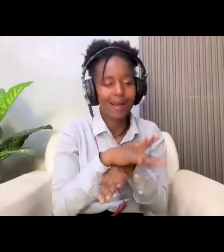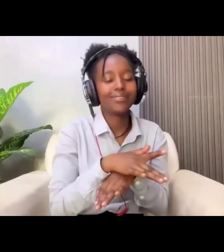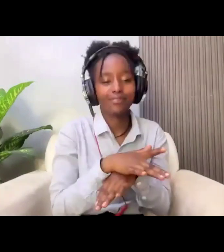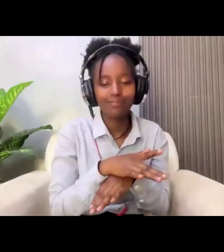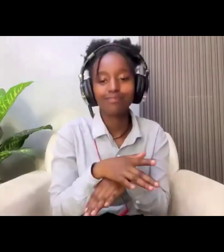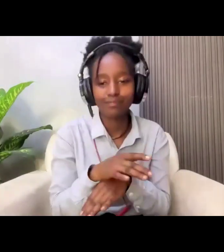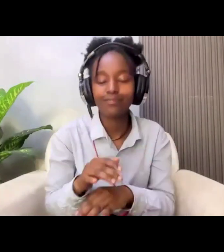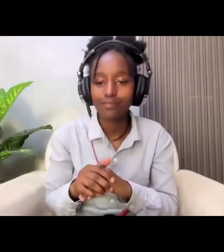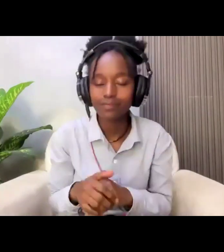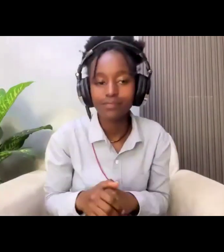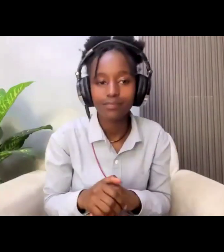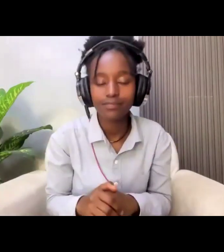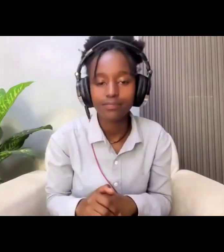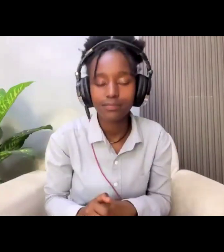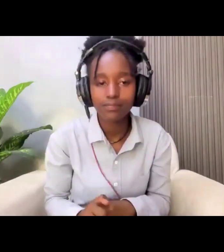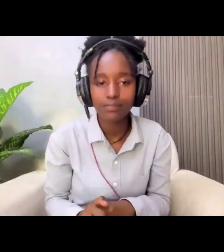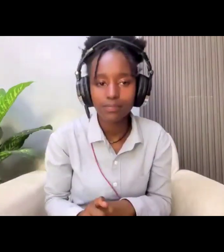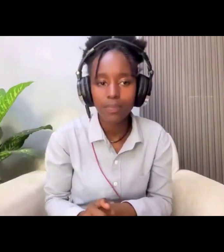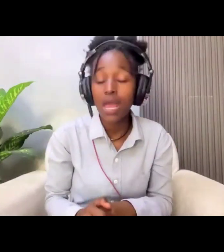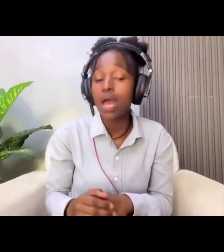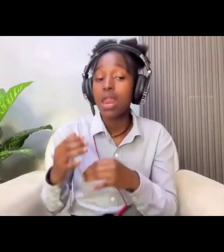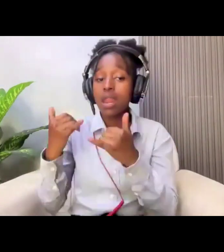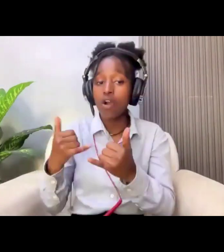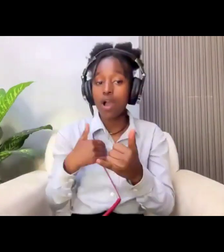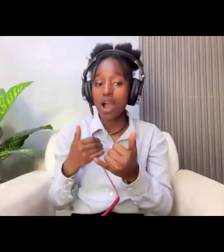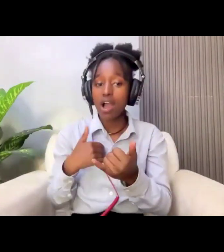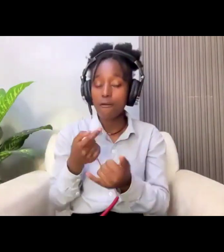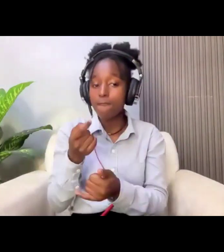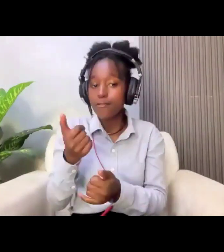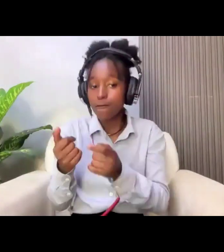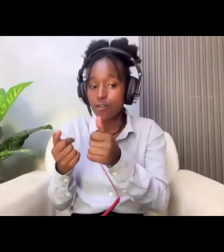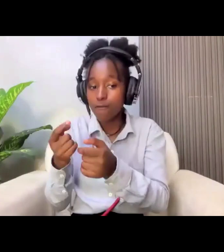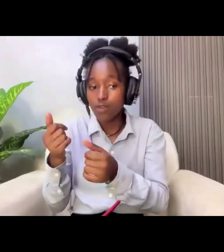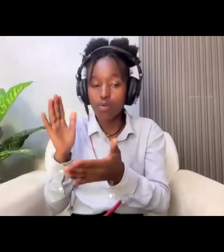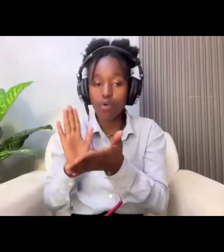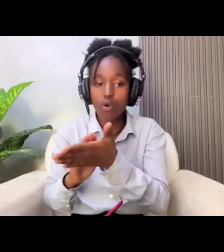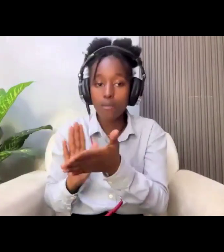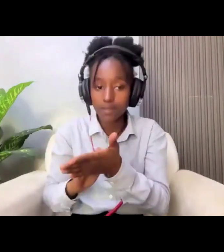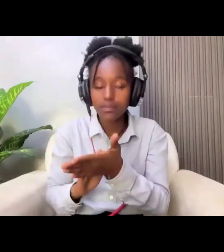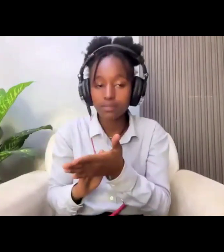So I am a Monroe College, Monroe University student, and I'm totally blind.